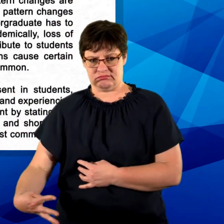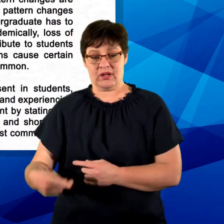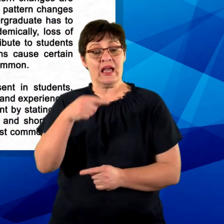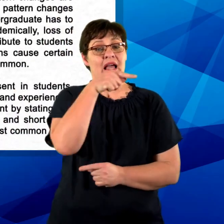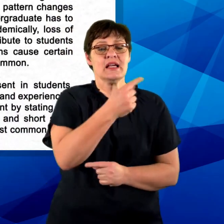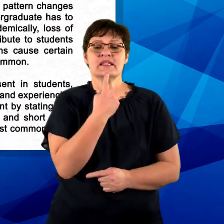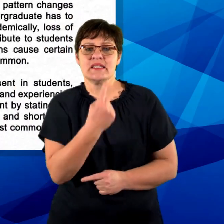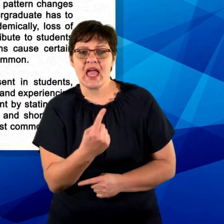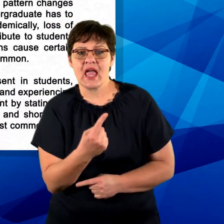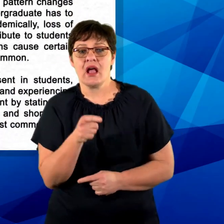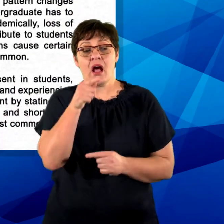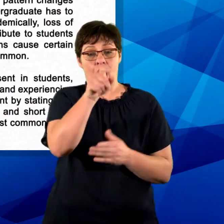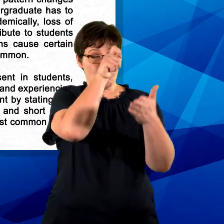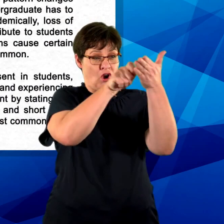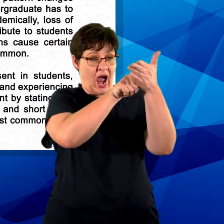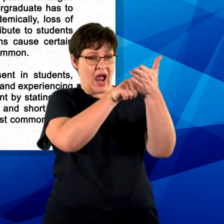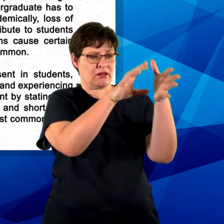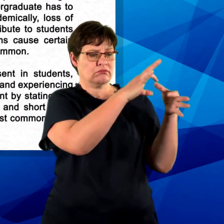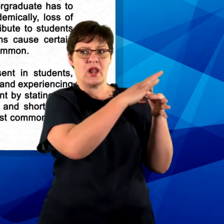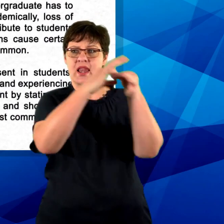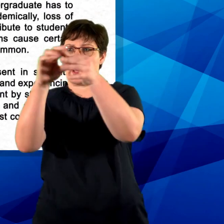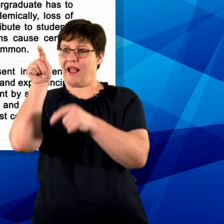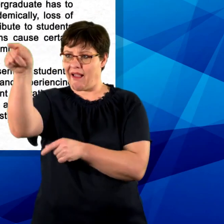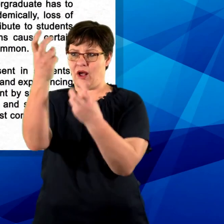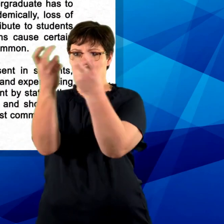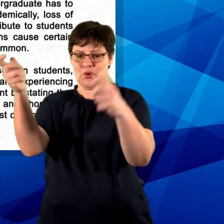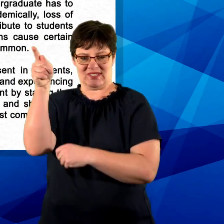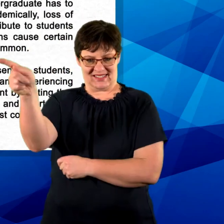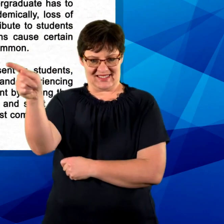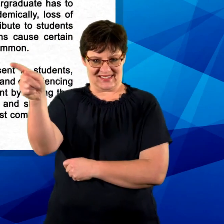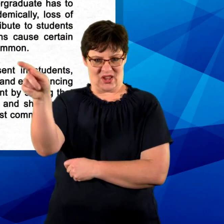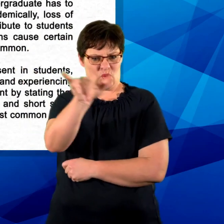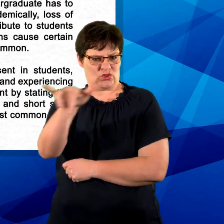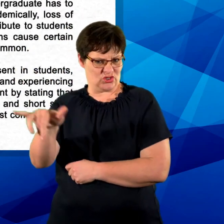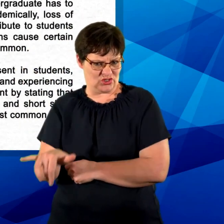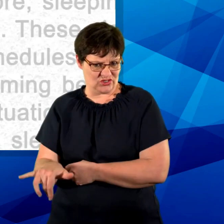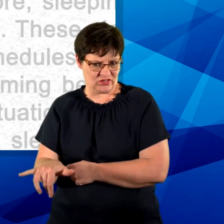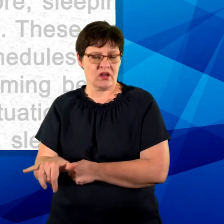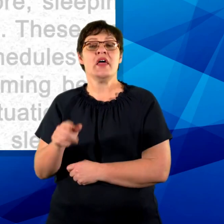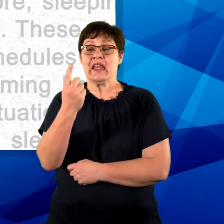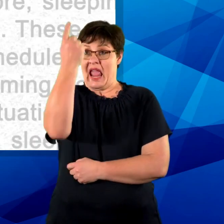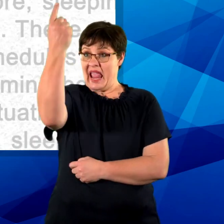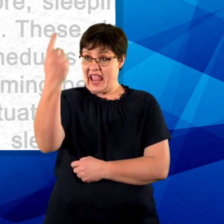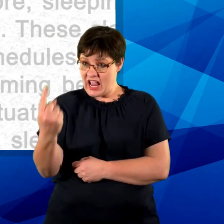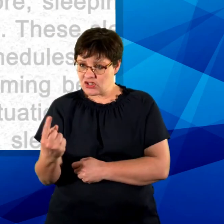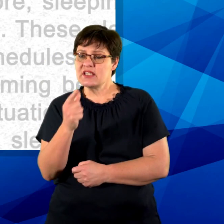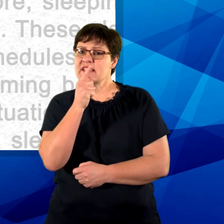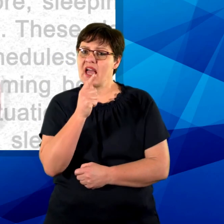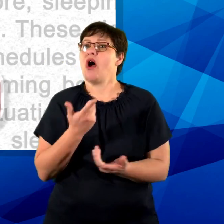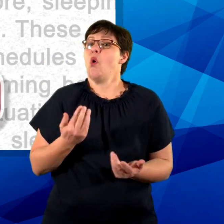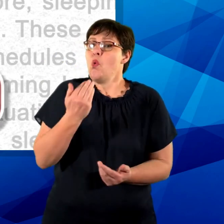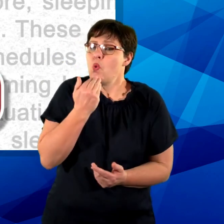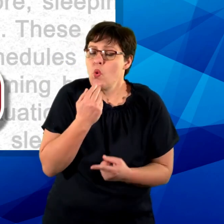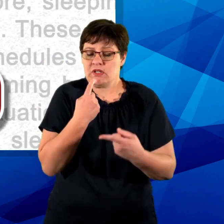references indicate which parts of the text come from which source. Each text reference tells us who originally